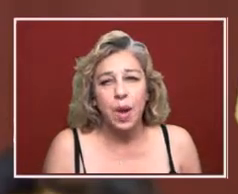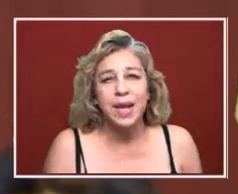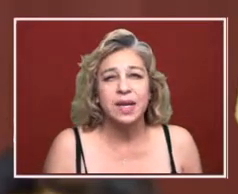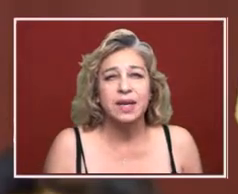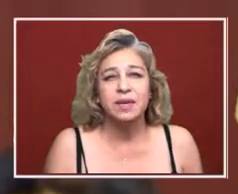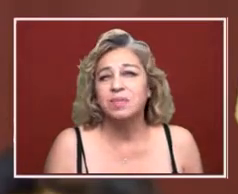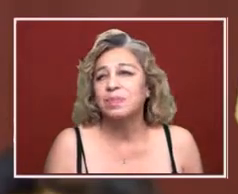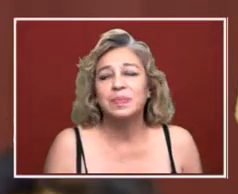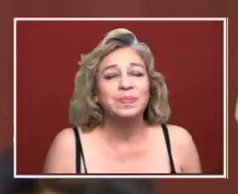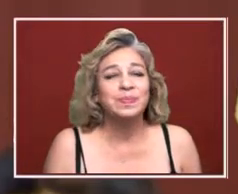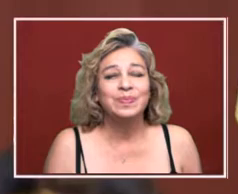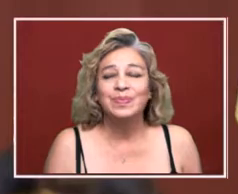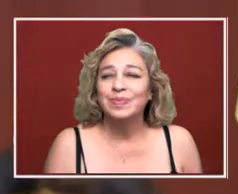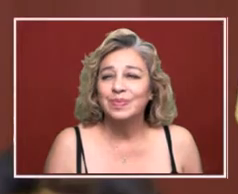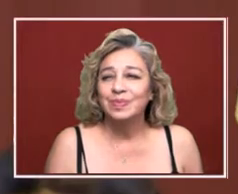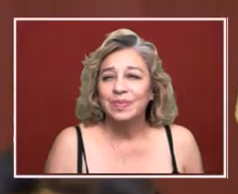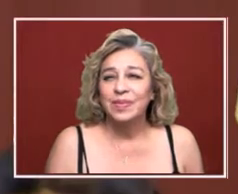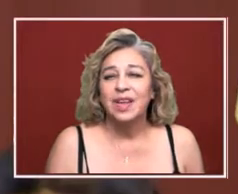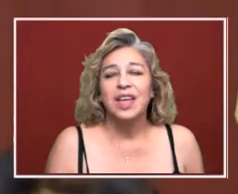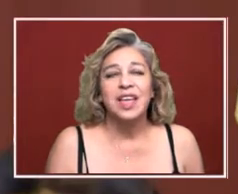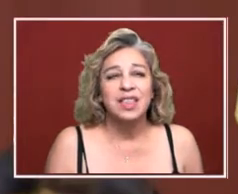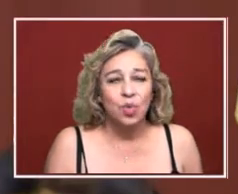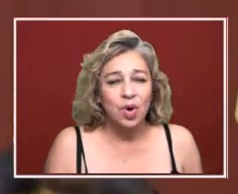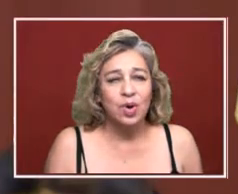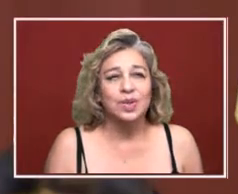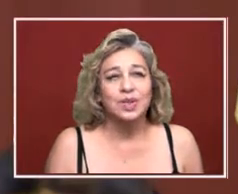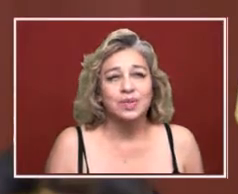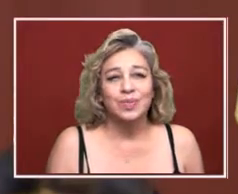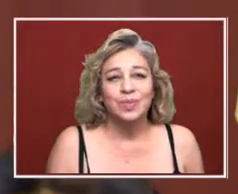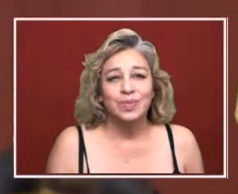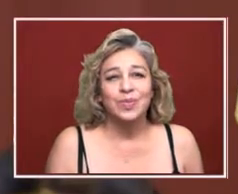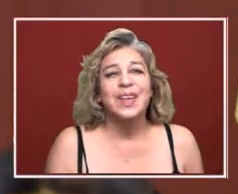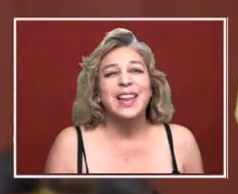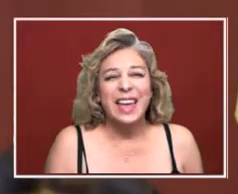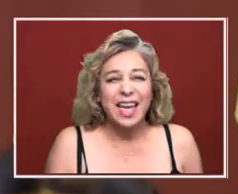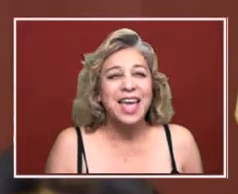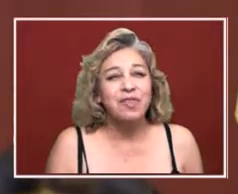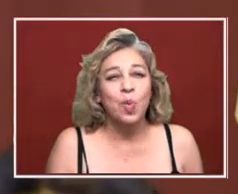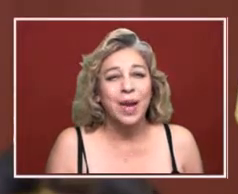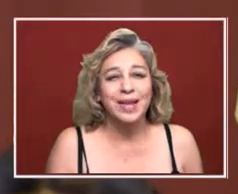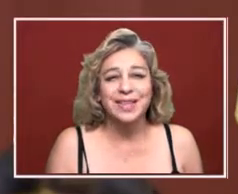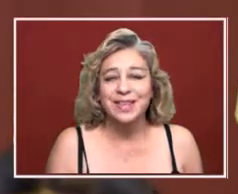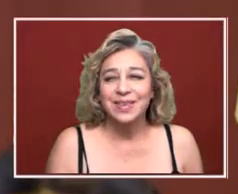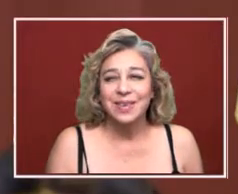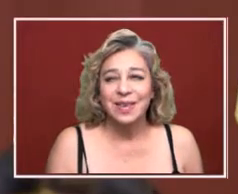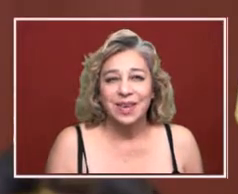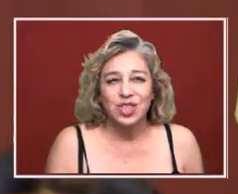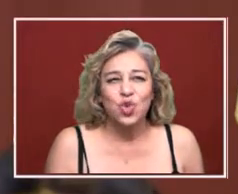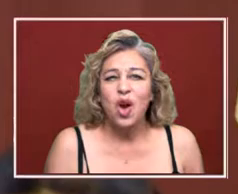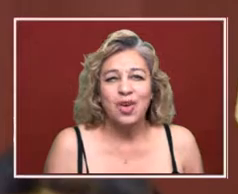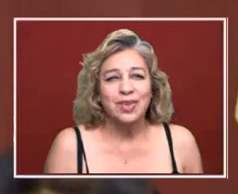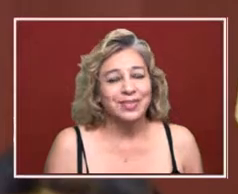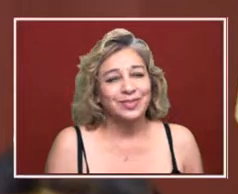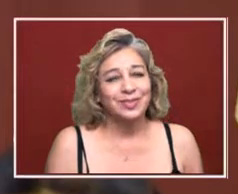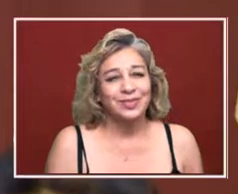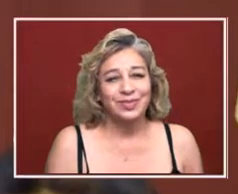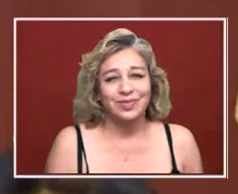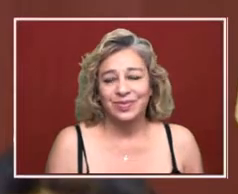specific weight. En el mundo. In the world. Like a heavyweight.